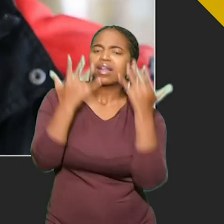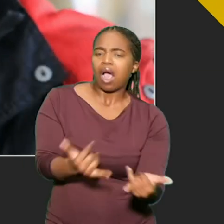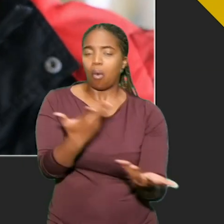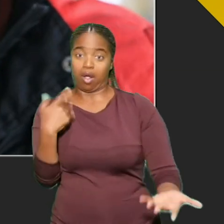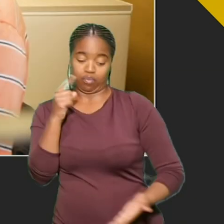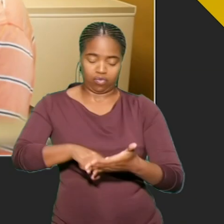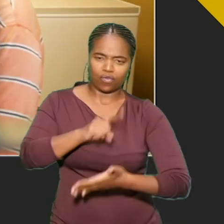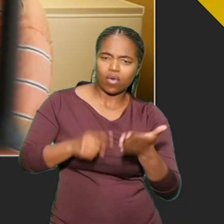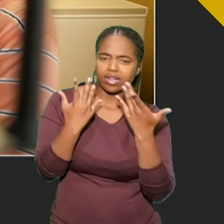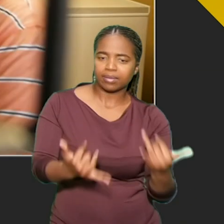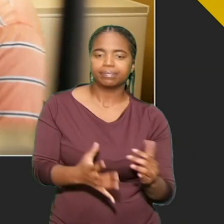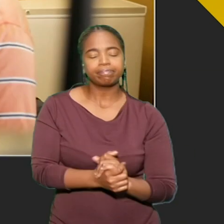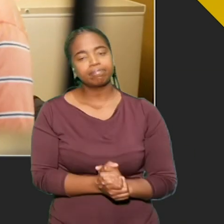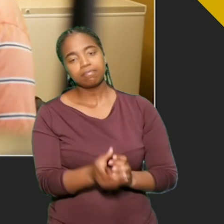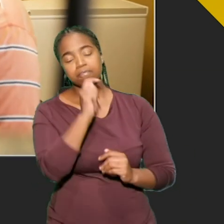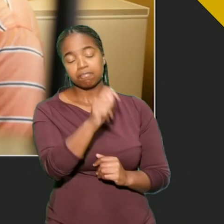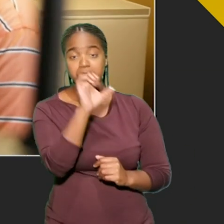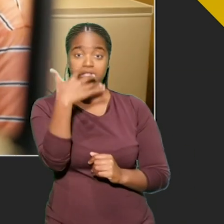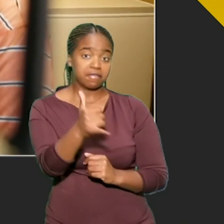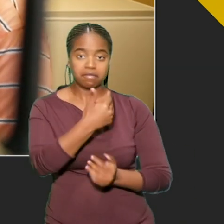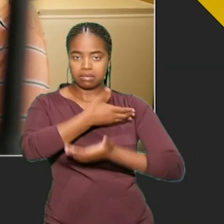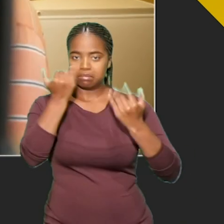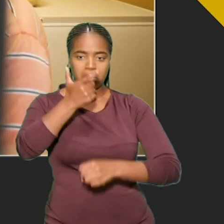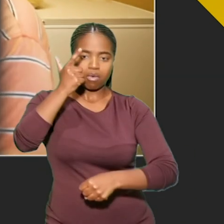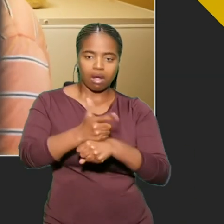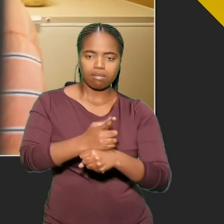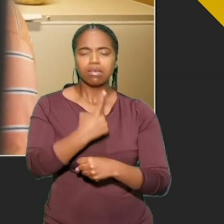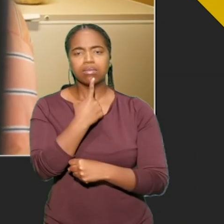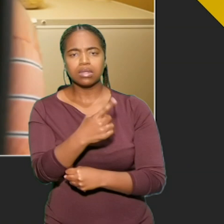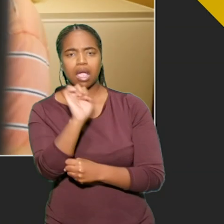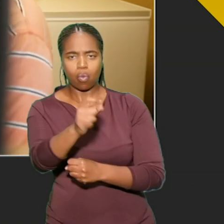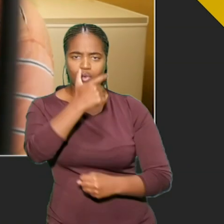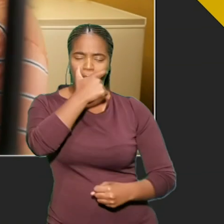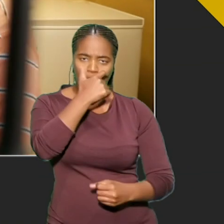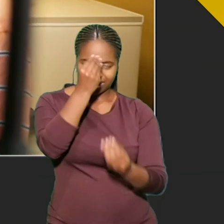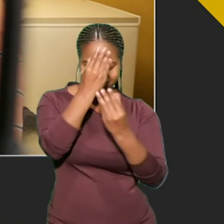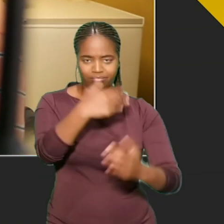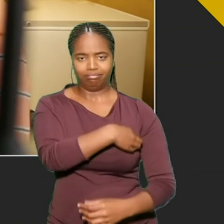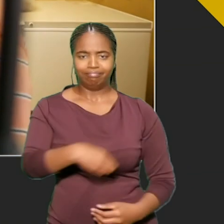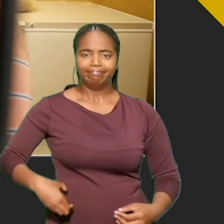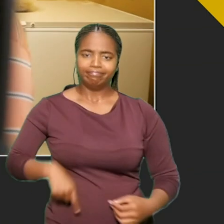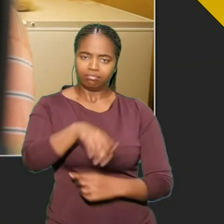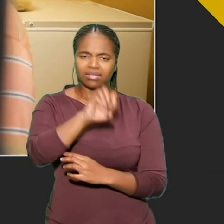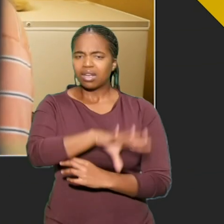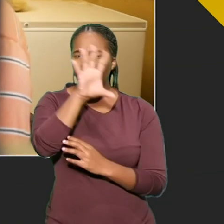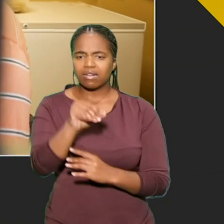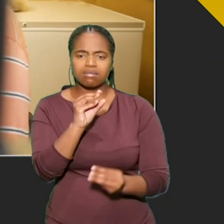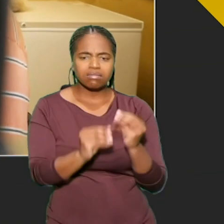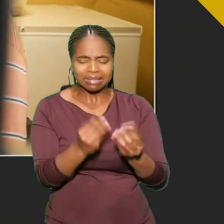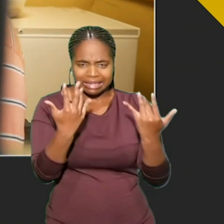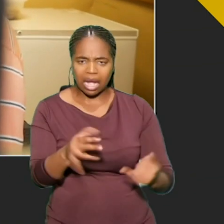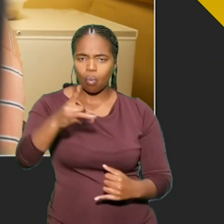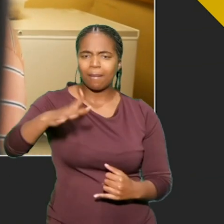ivoti lami qinisa uthem if ungabheki ku camera ukhuluma no Cyril Ramaphosa the president of the country about the situation as